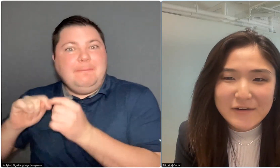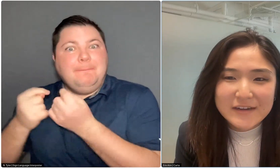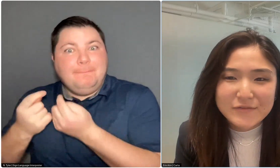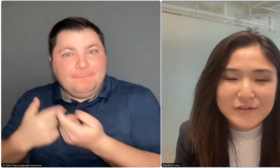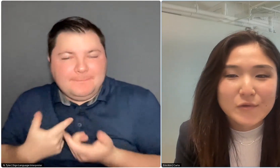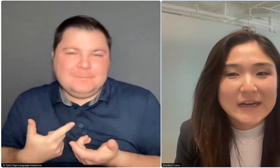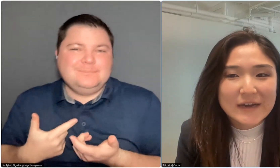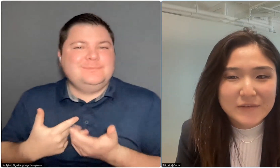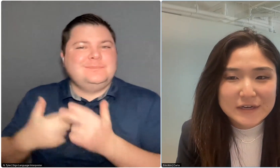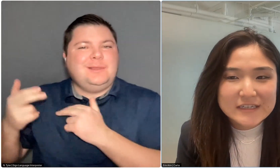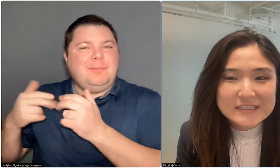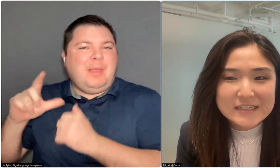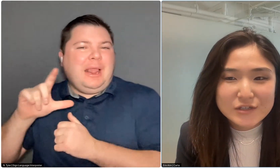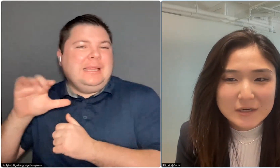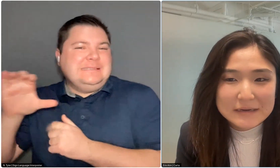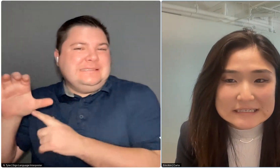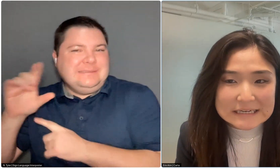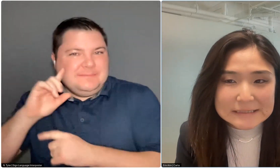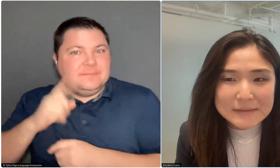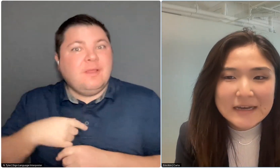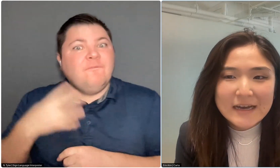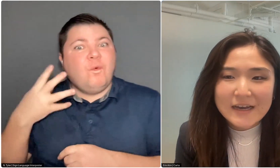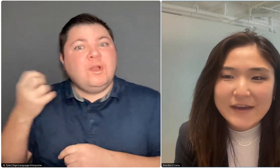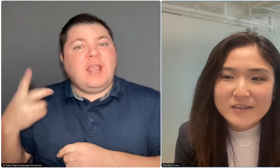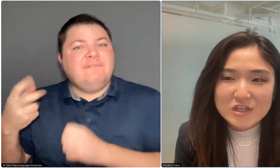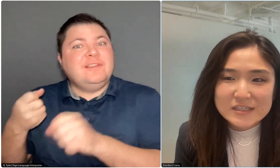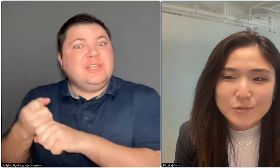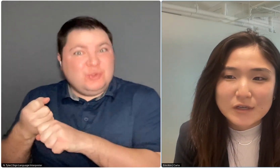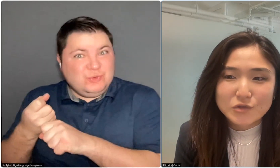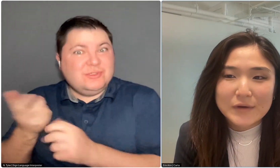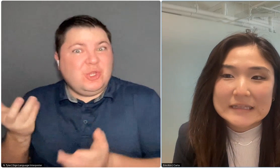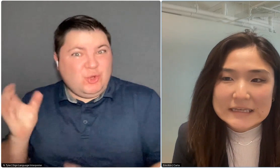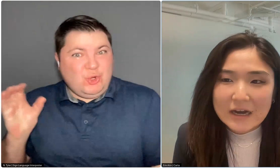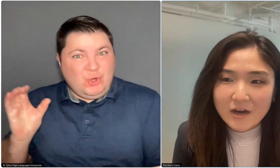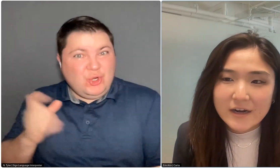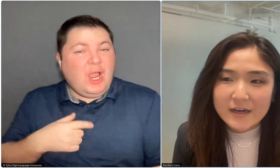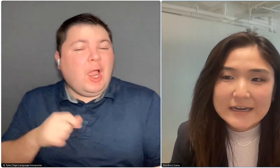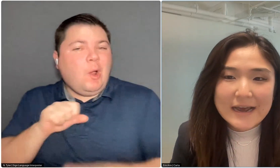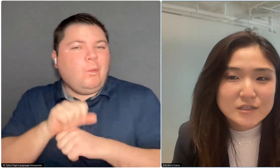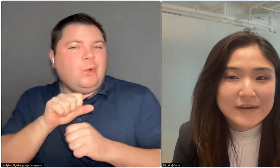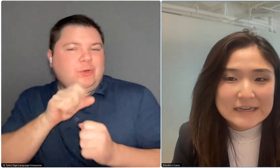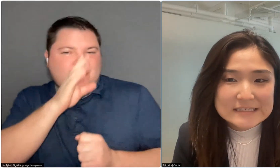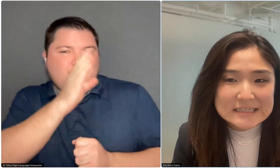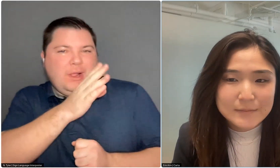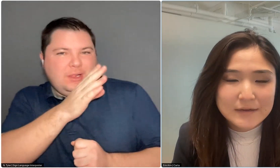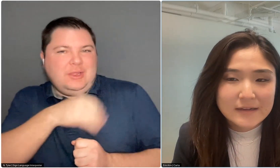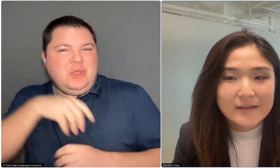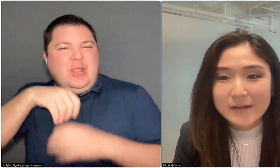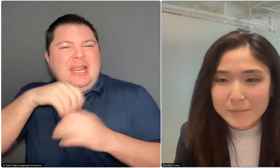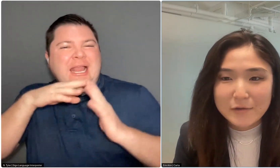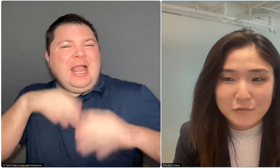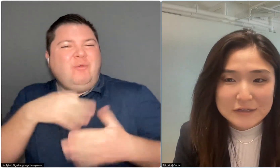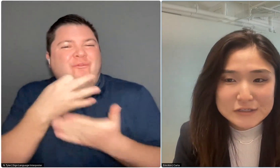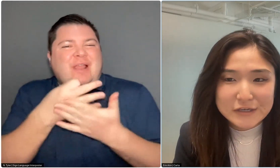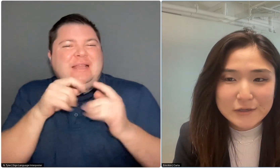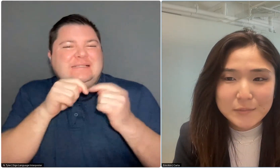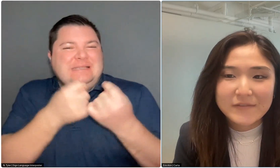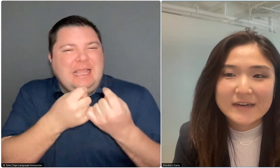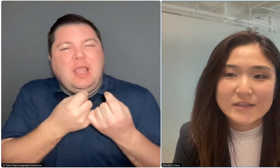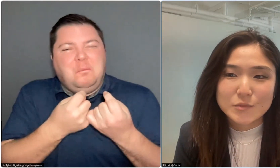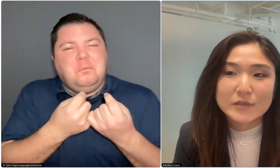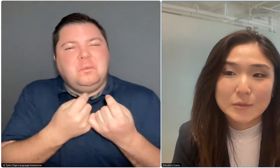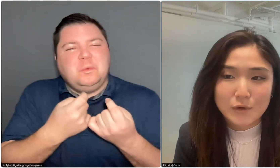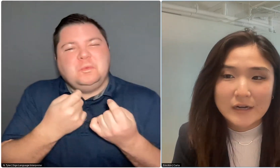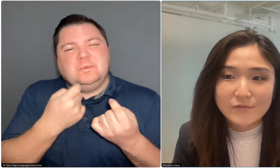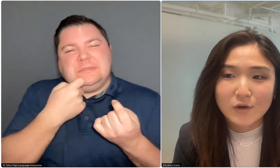I've been at Carta for 4.5 years, and during my time, I've had the chance to work directly on our in-house finance team. And then about 3 years ago,